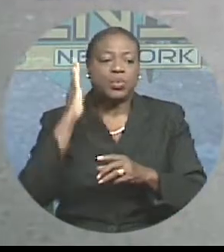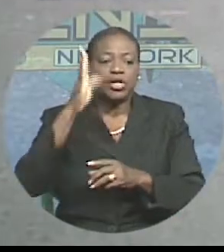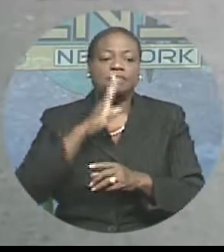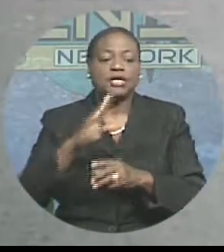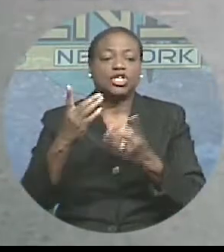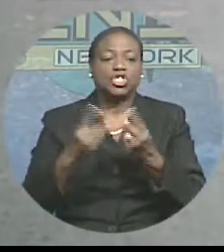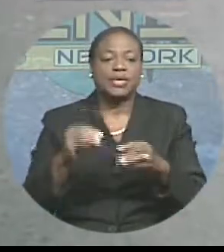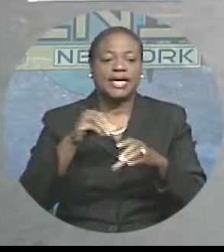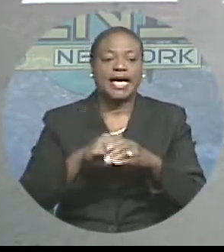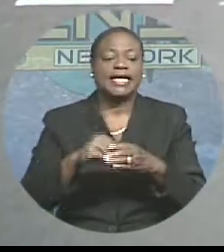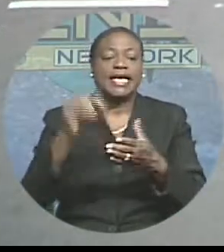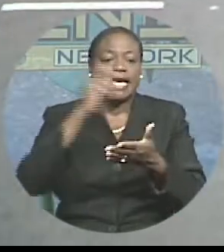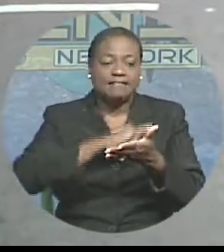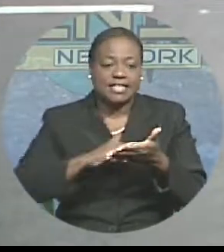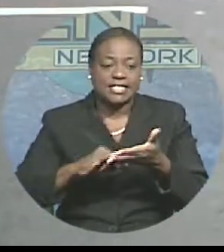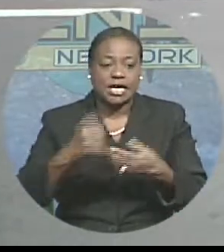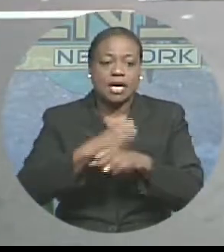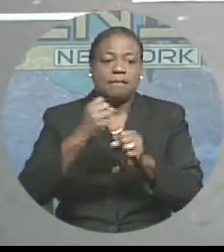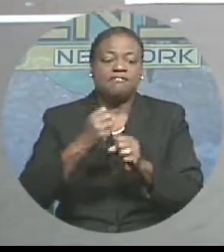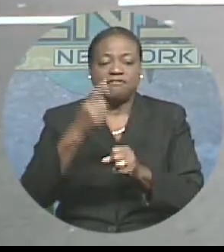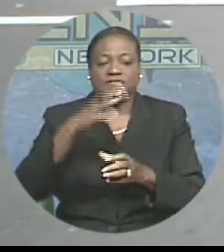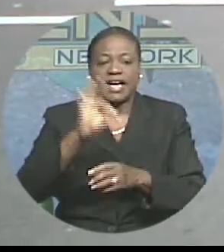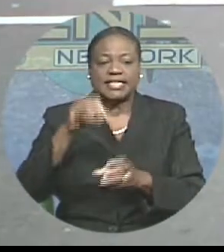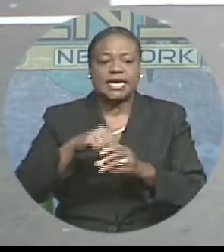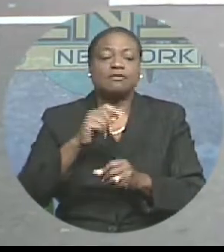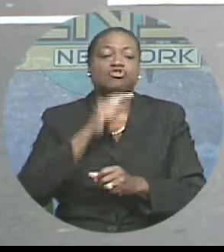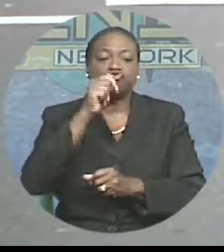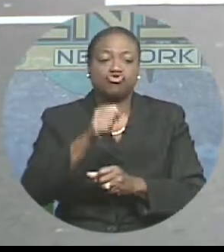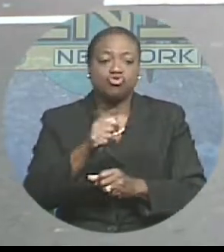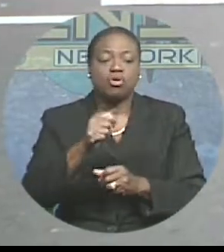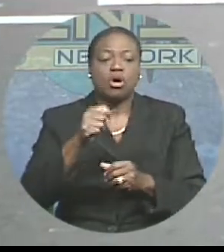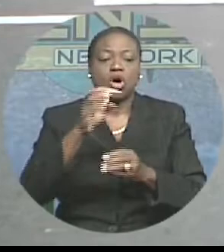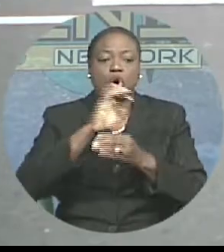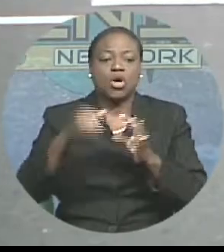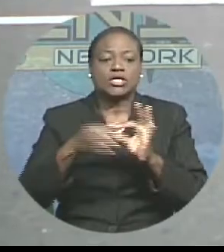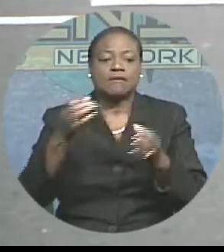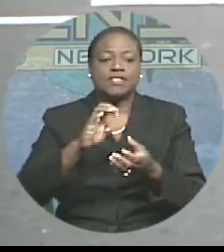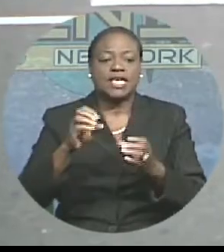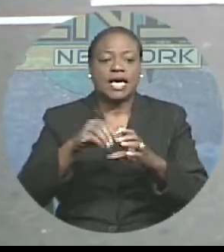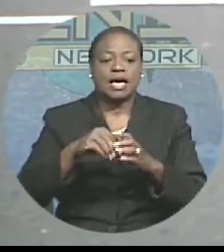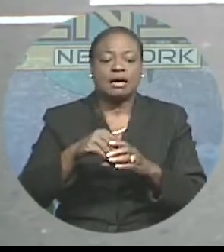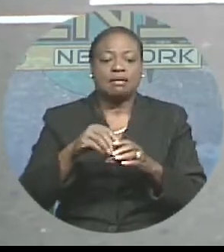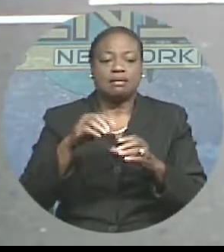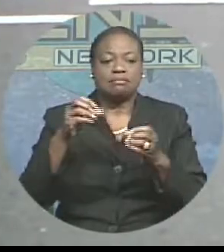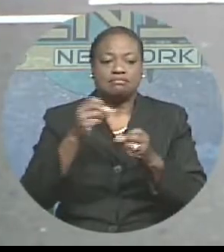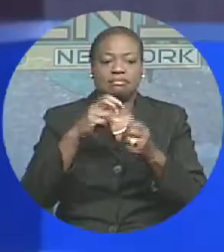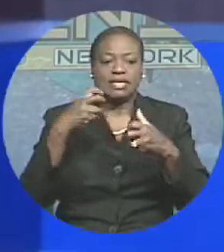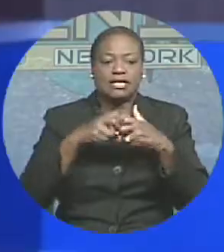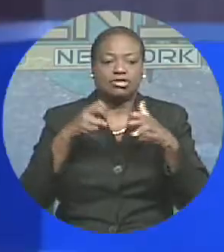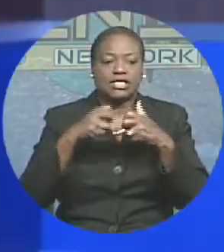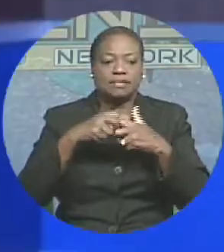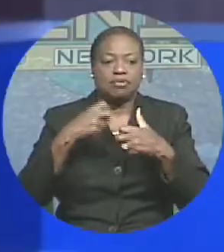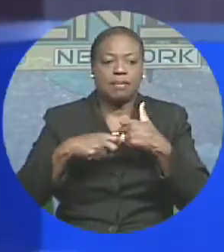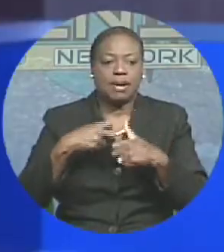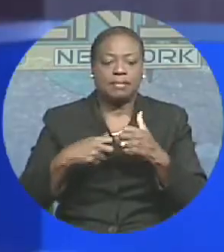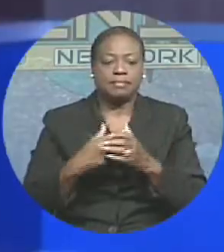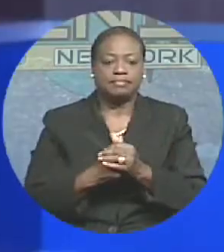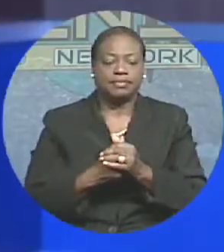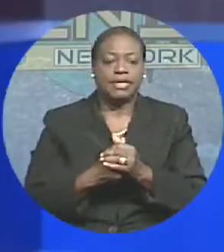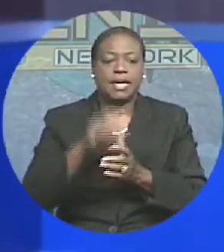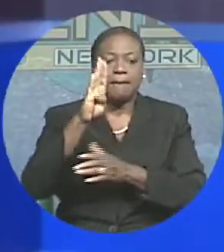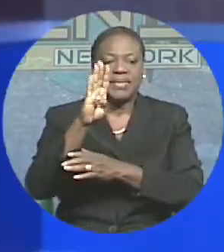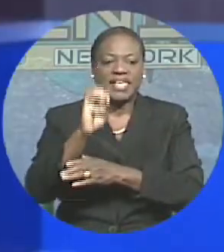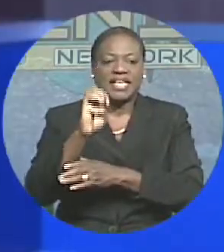to find out the true cause of the outage. Janaea Noel Ferguson, ZNS Network News. Well, the Bahamas